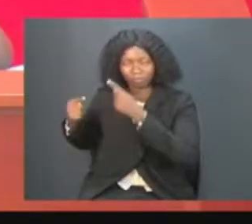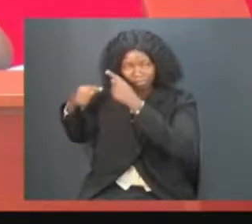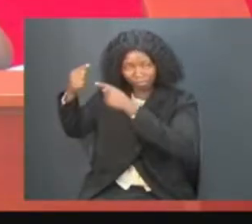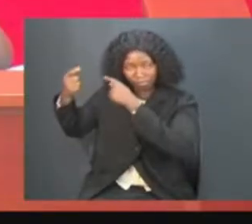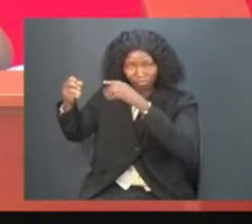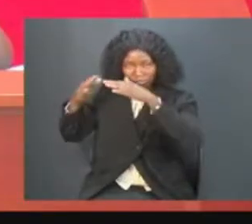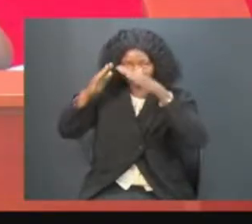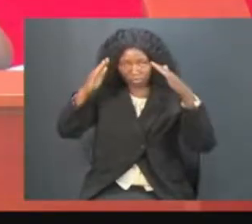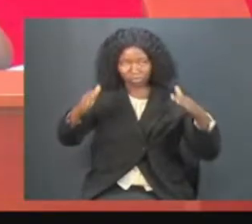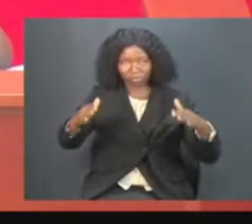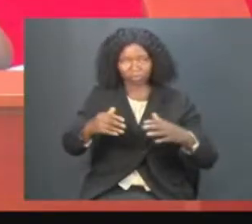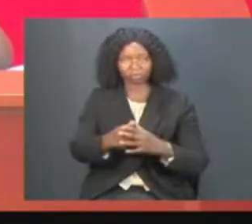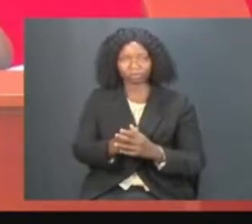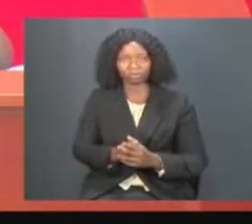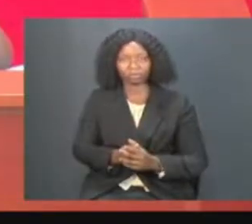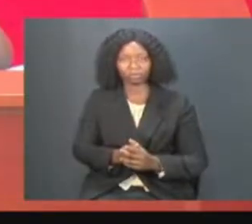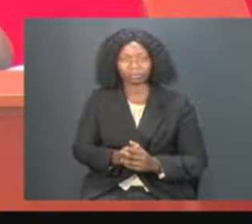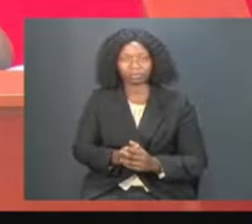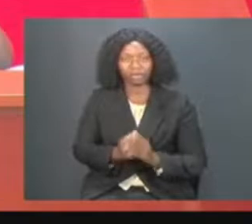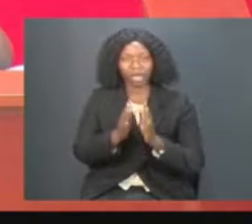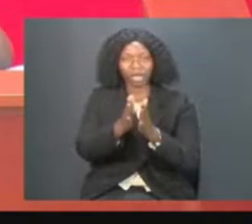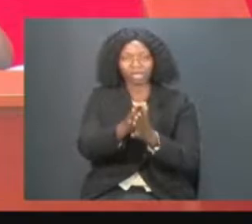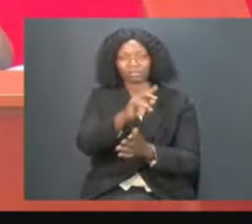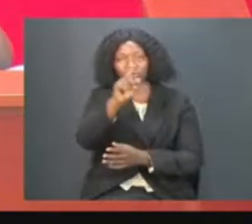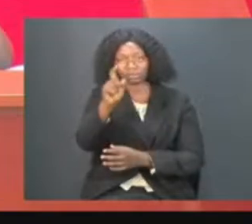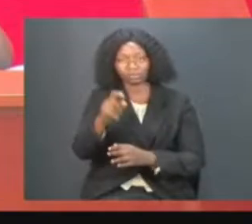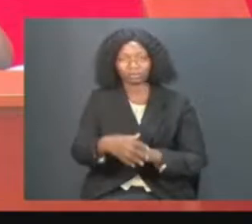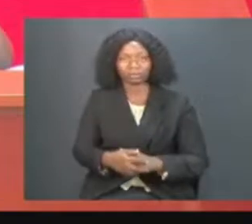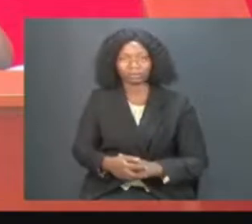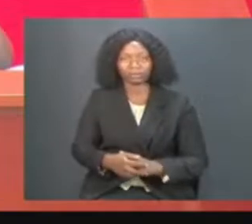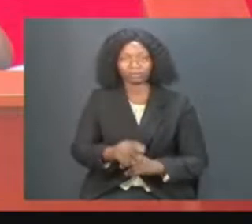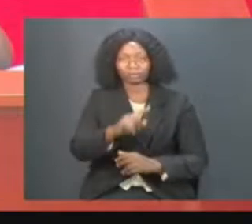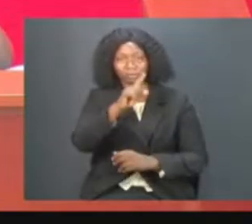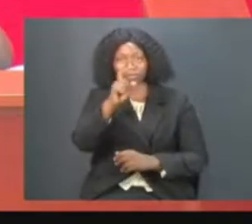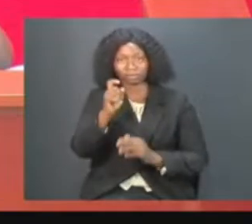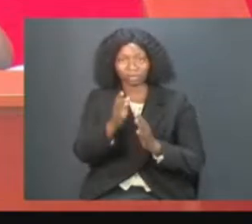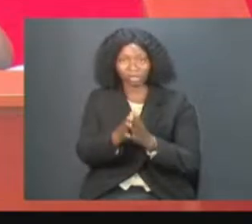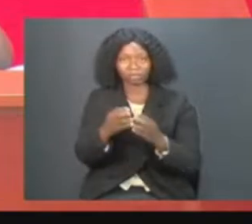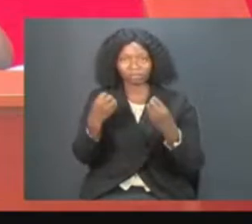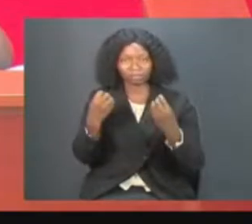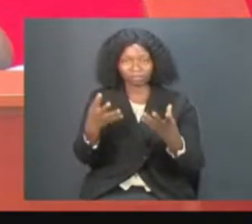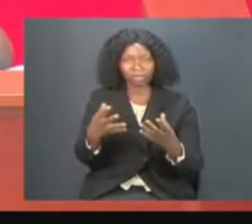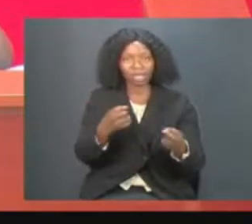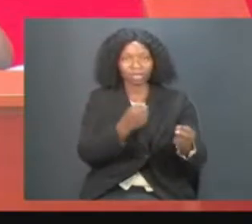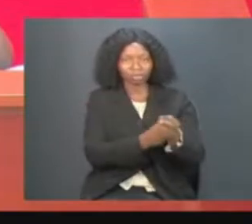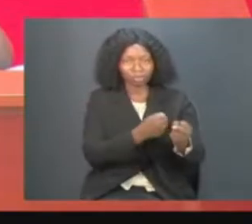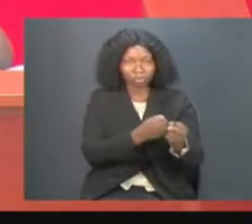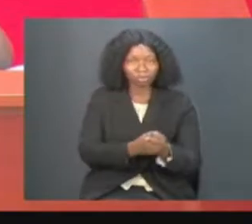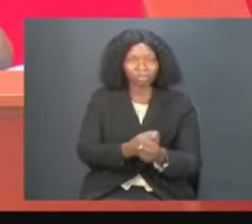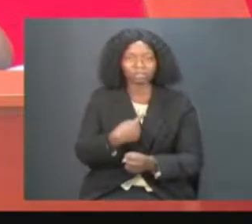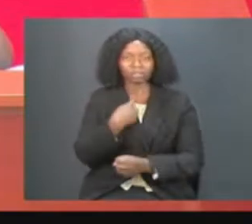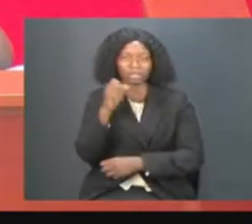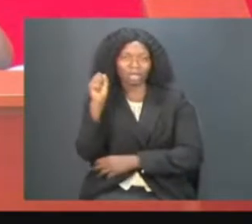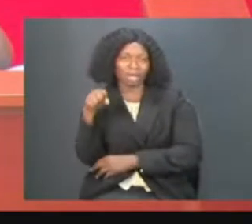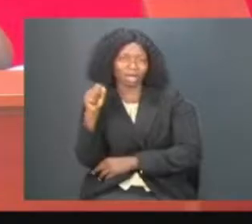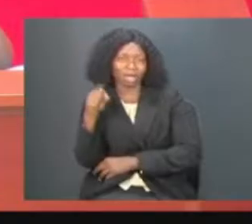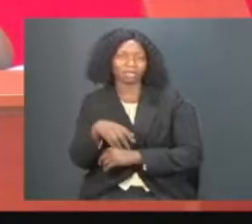a procedural motion, I'll put a question. The question is, as many as are in favor of the motion say aye.